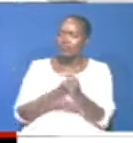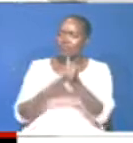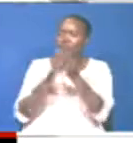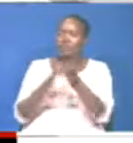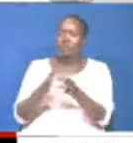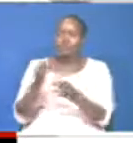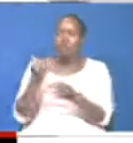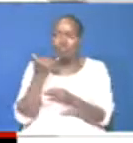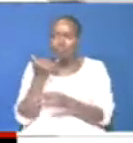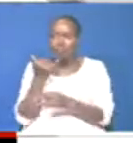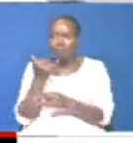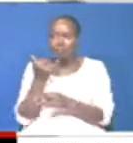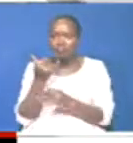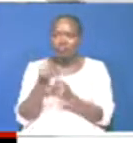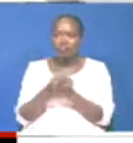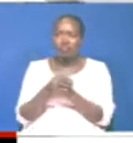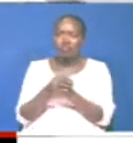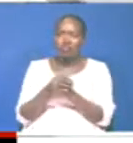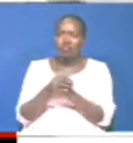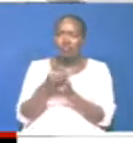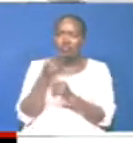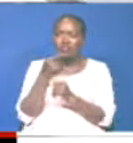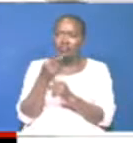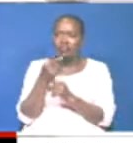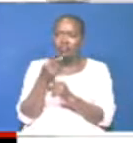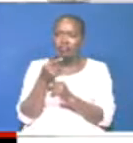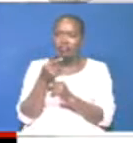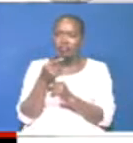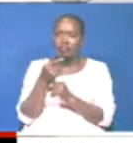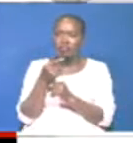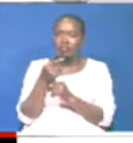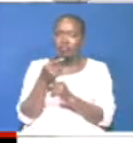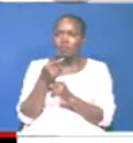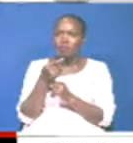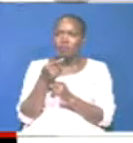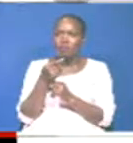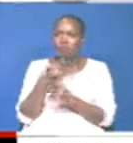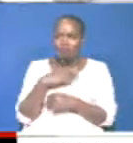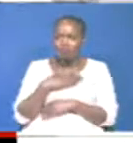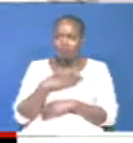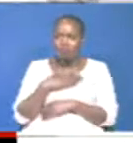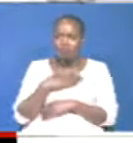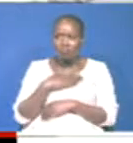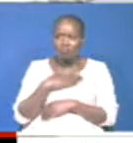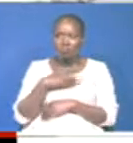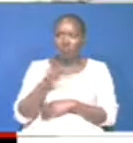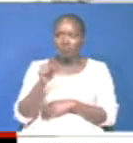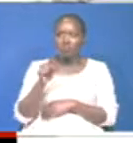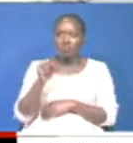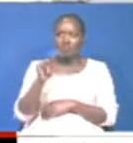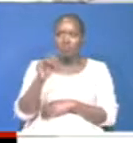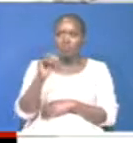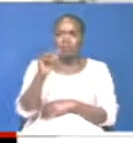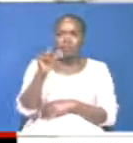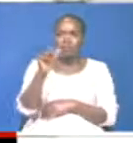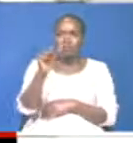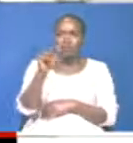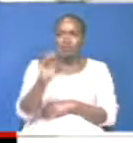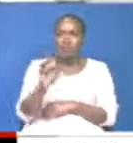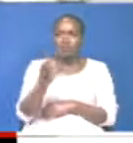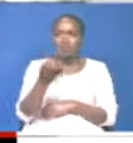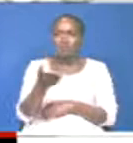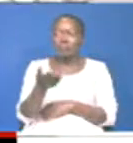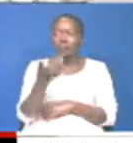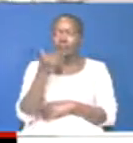him, Nyamboki says, Your Excellency, there's no name Mogane. I had some boy, na